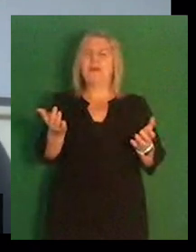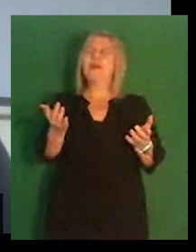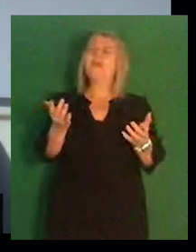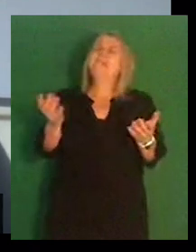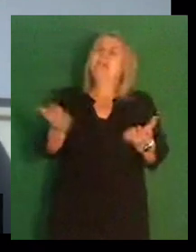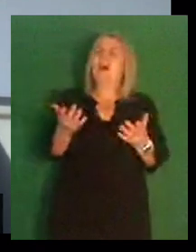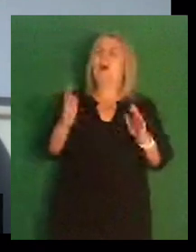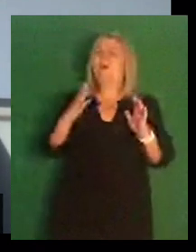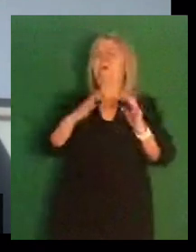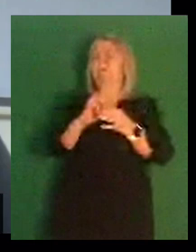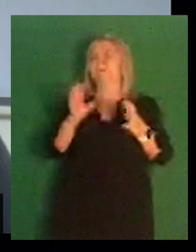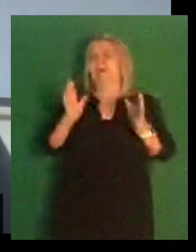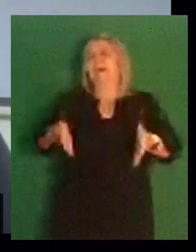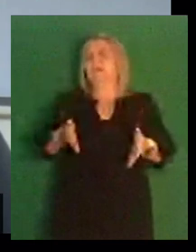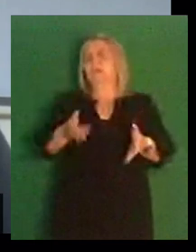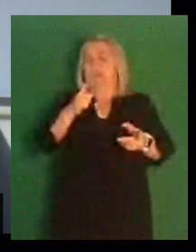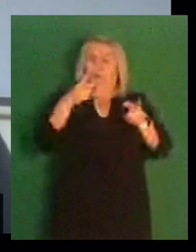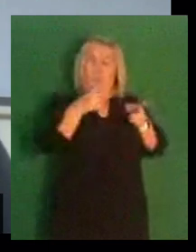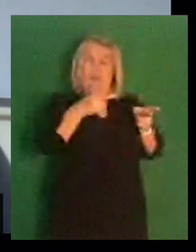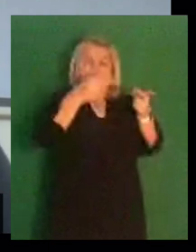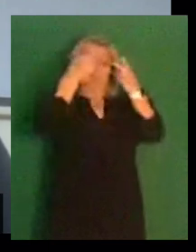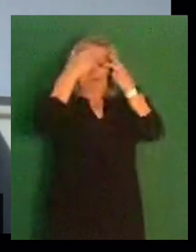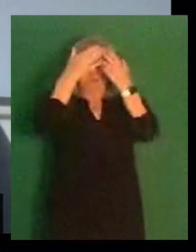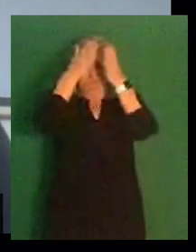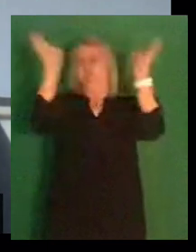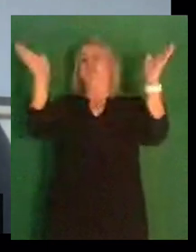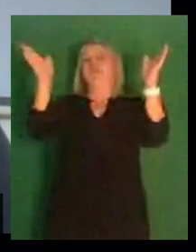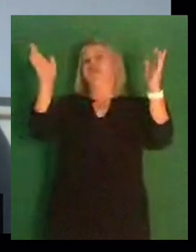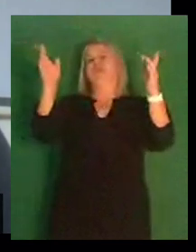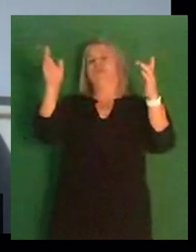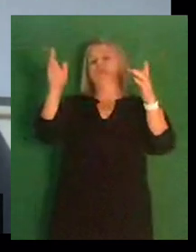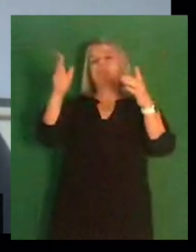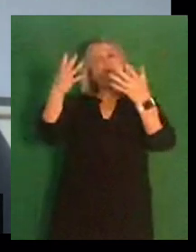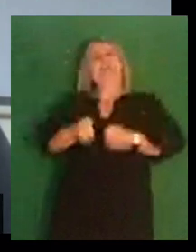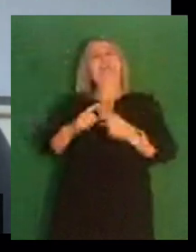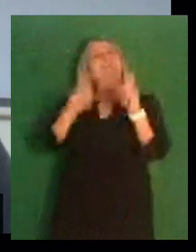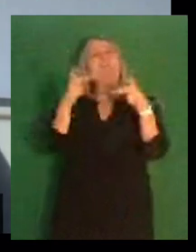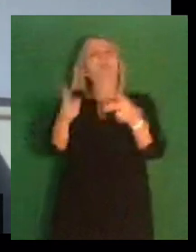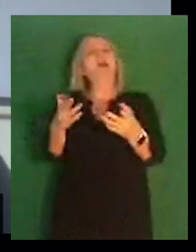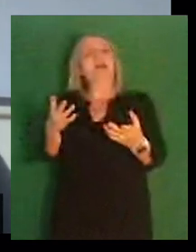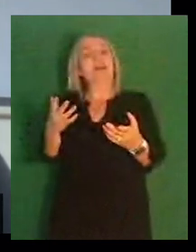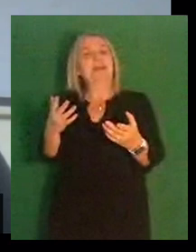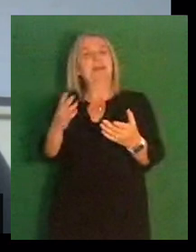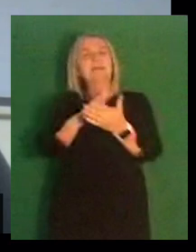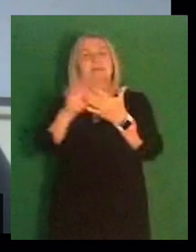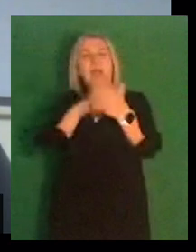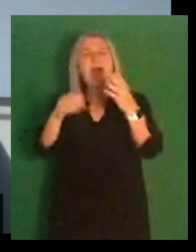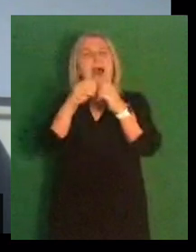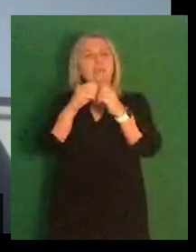the way that we might have hybridized types of art forms going forward. I'm just really struck as well